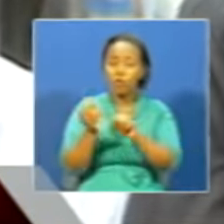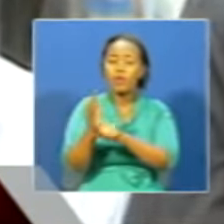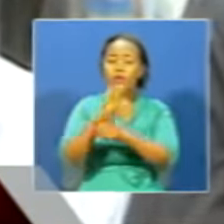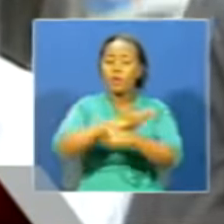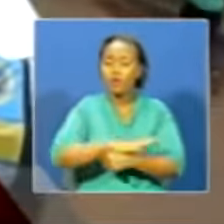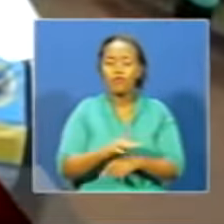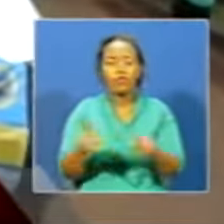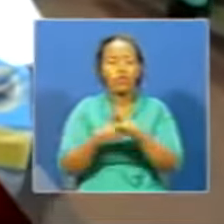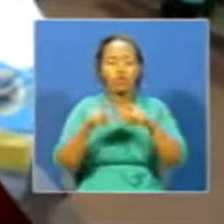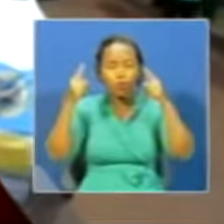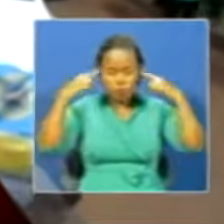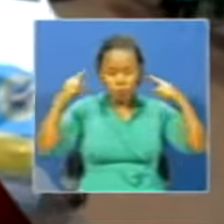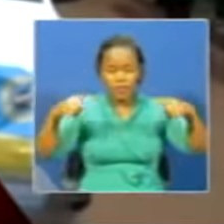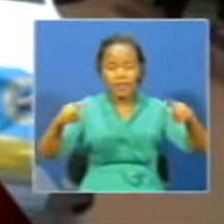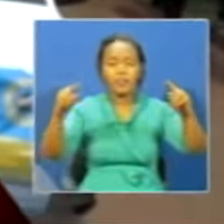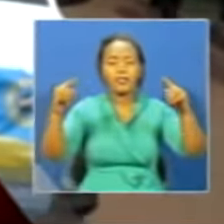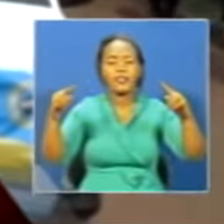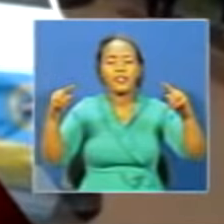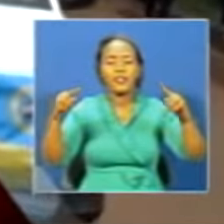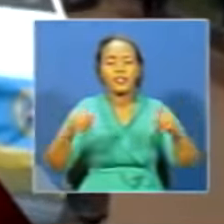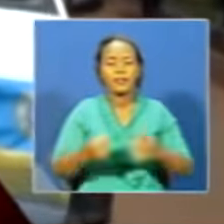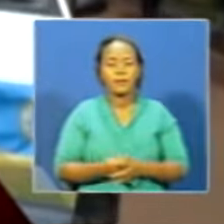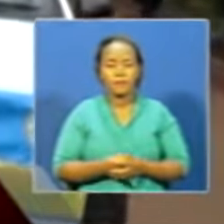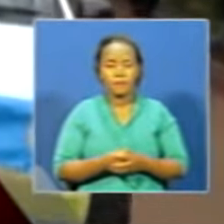tuweze kufaulu.